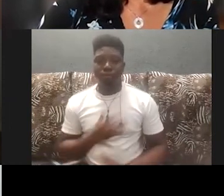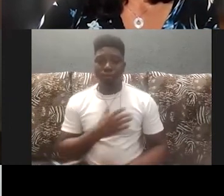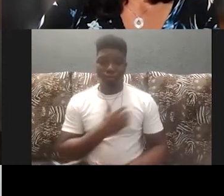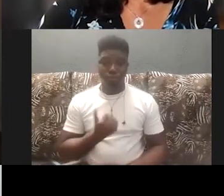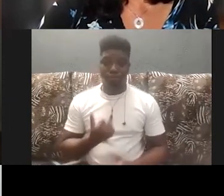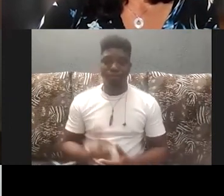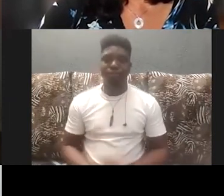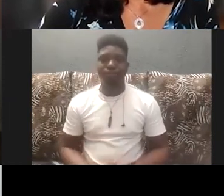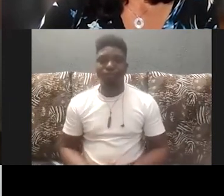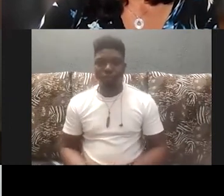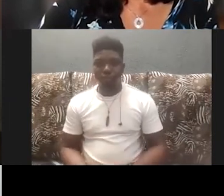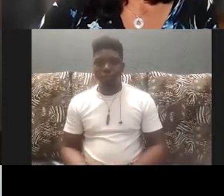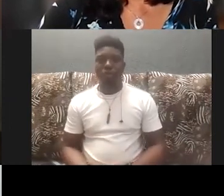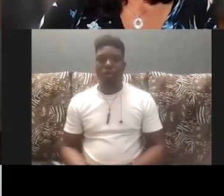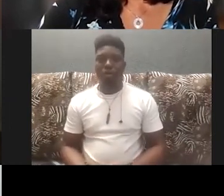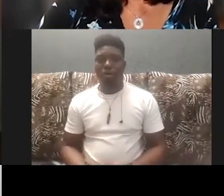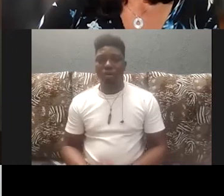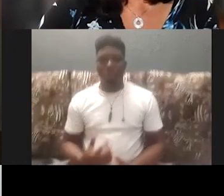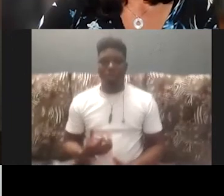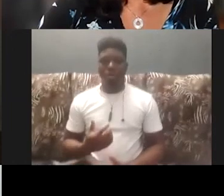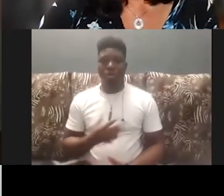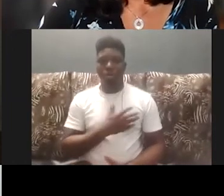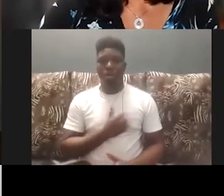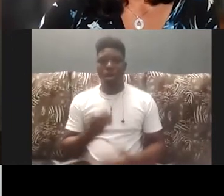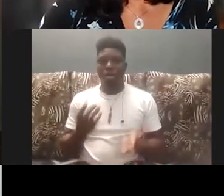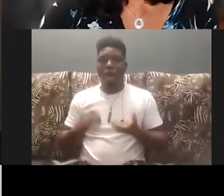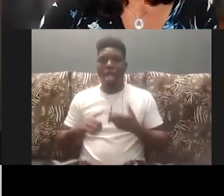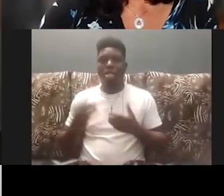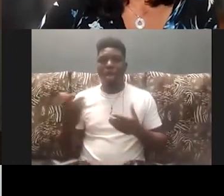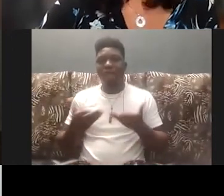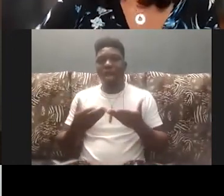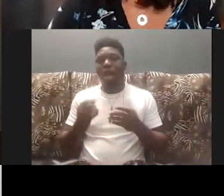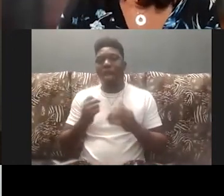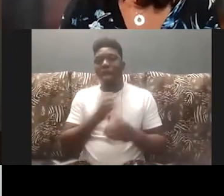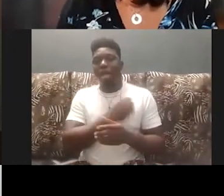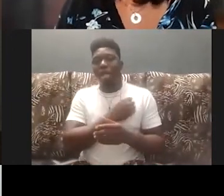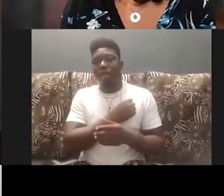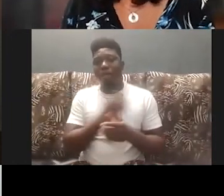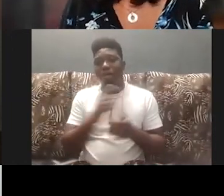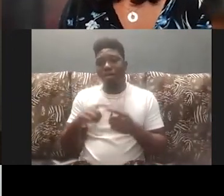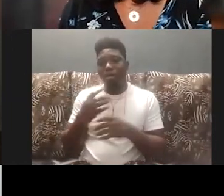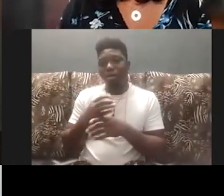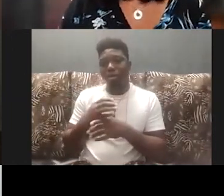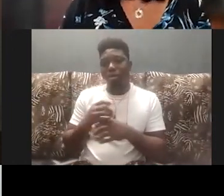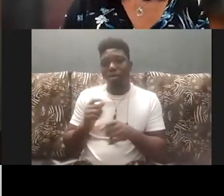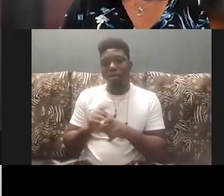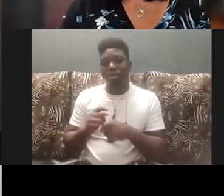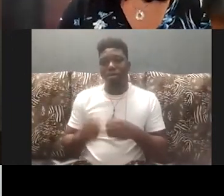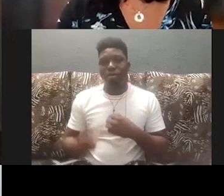Yeah, I want to invite Stephen to share. You said that you also do this work.